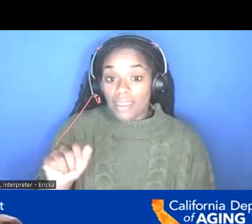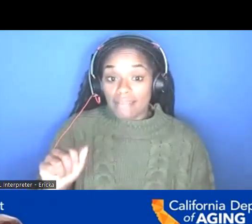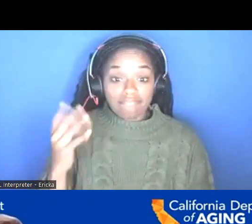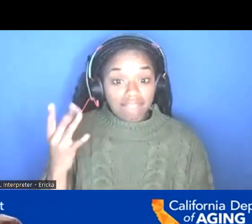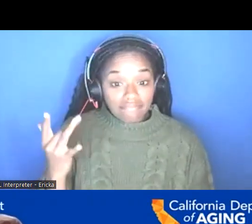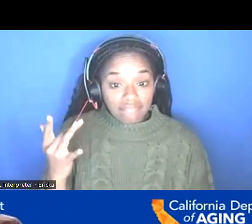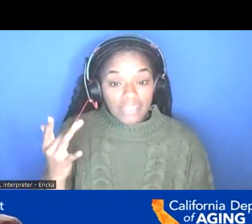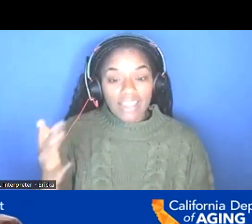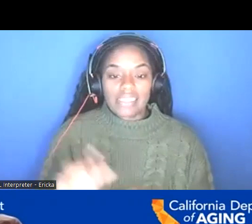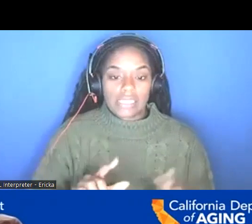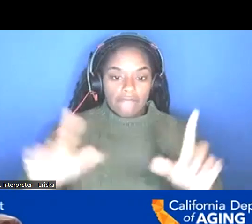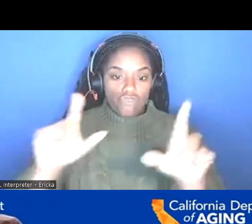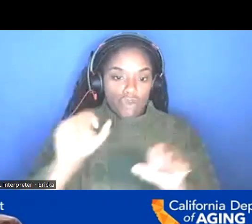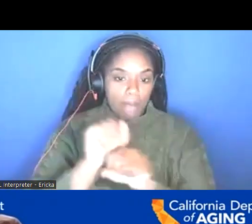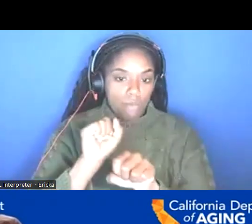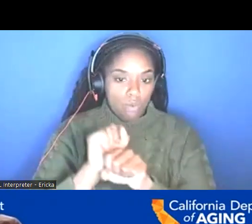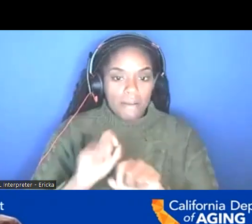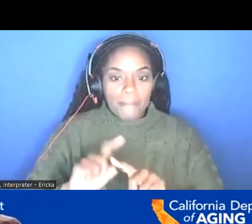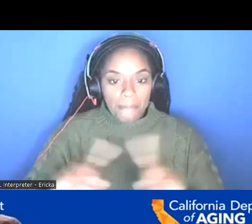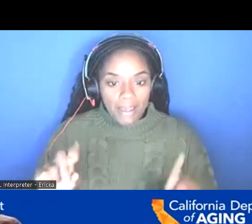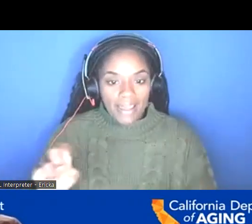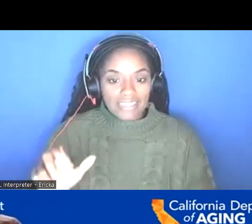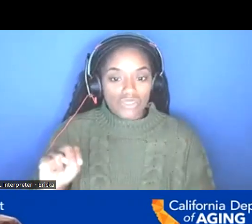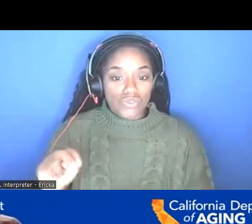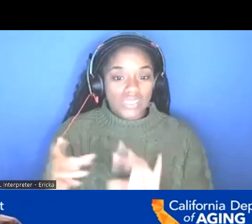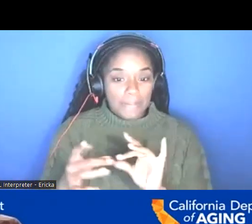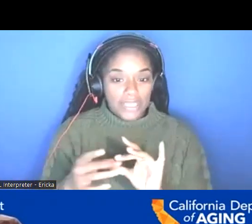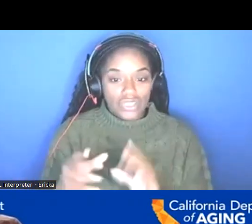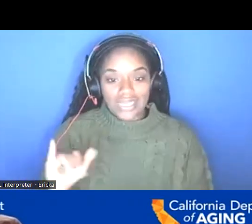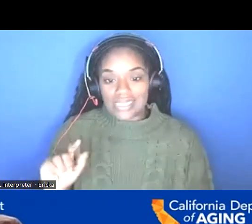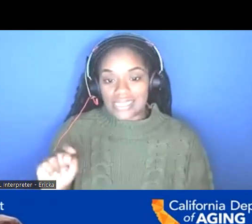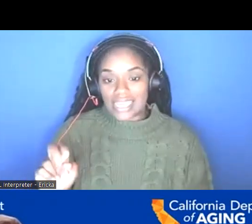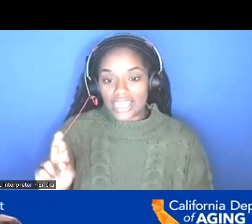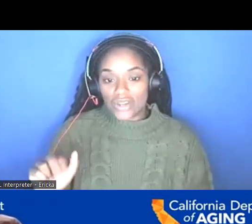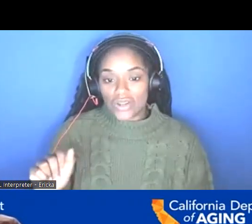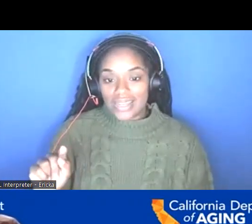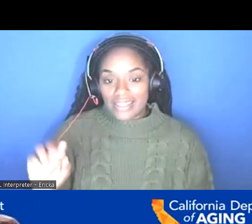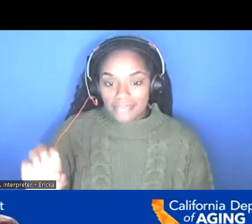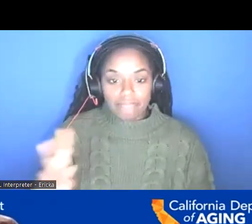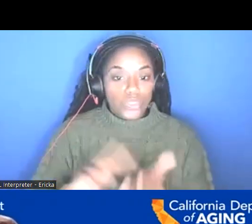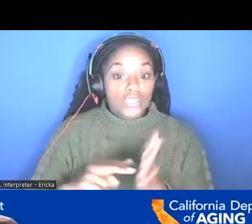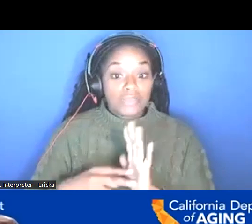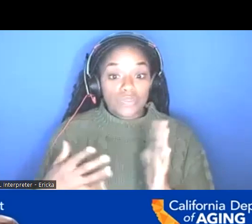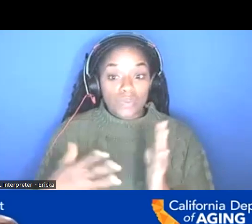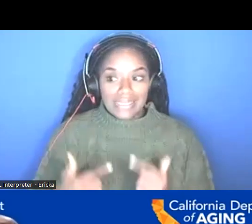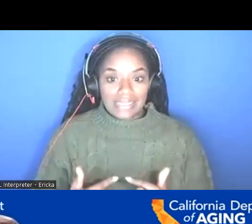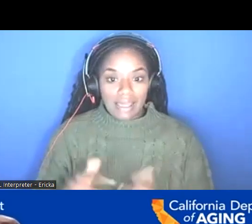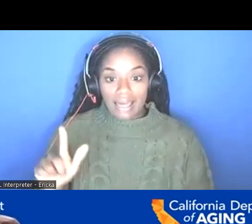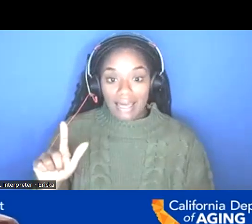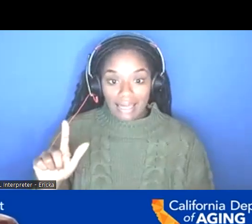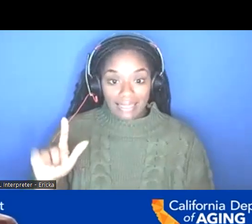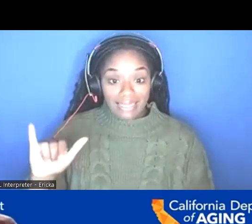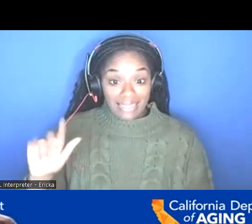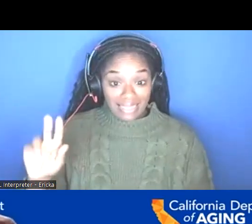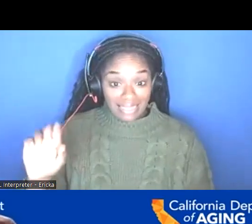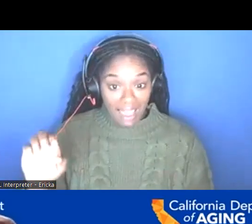a framework, but as Susan said, it's also iterative. So it is a live plan that we will use